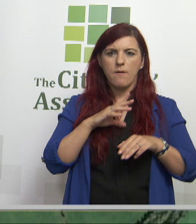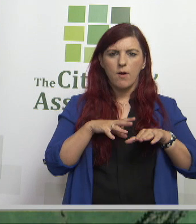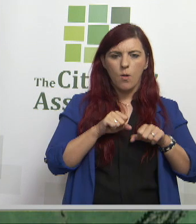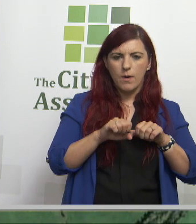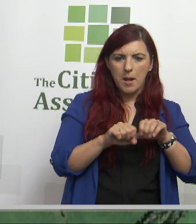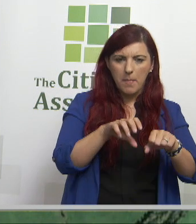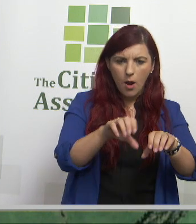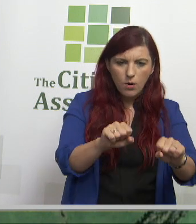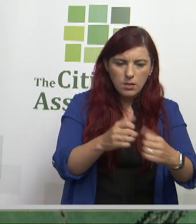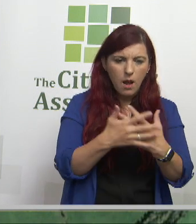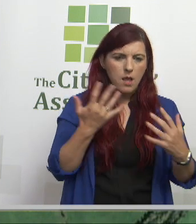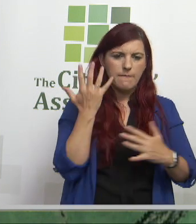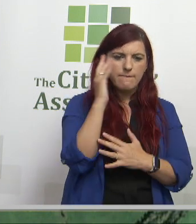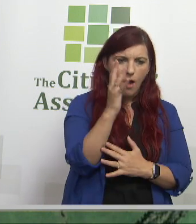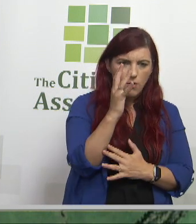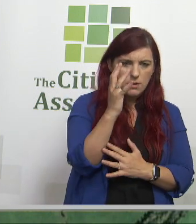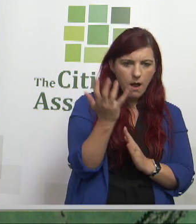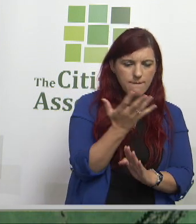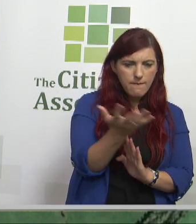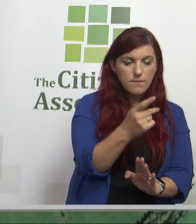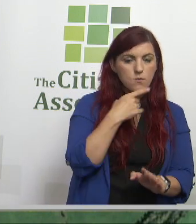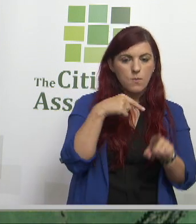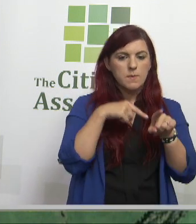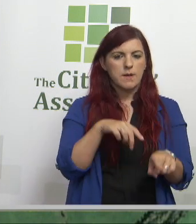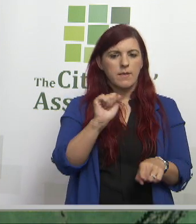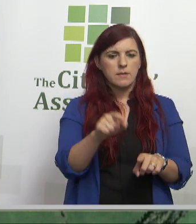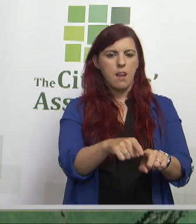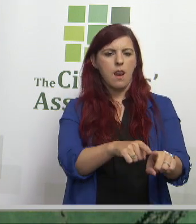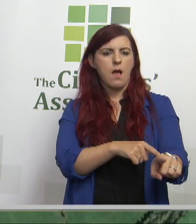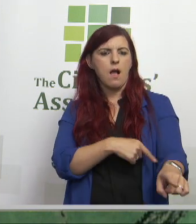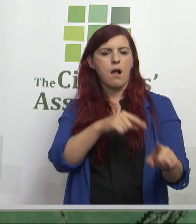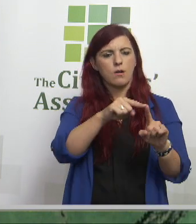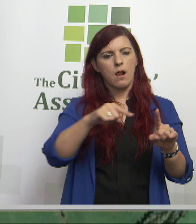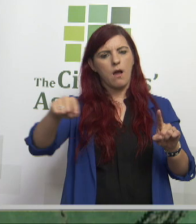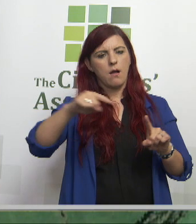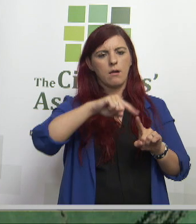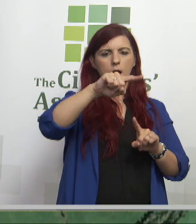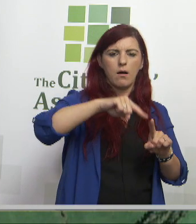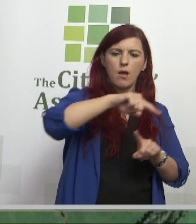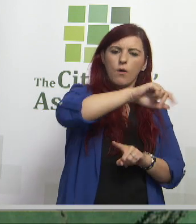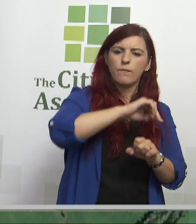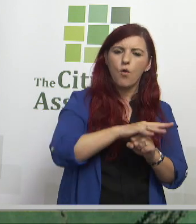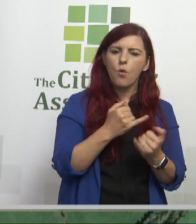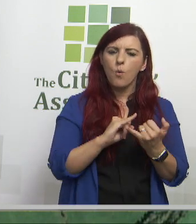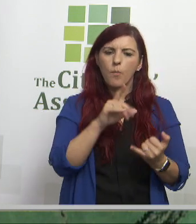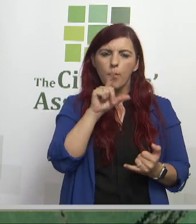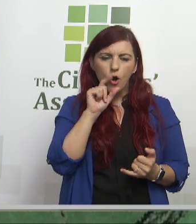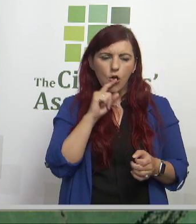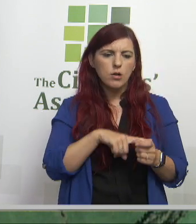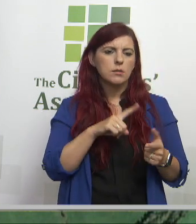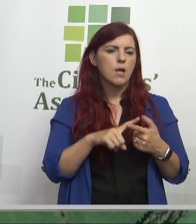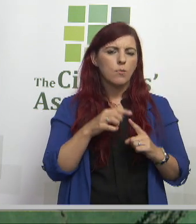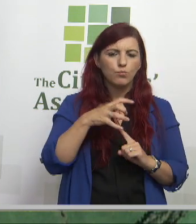woodland's been cut down. So we rely on these long woodlands for a lot of our bird species, our mushrooms, our